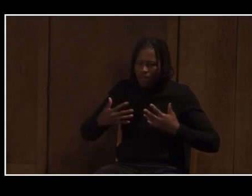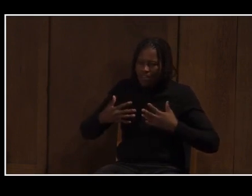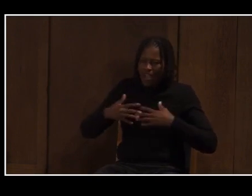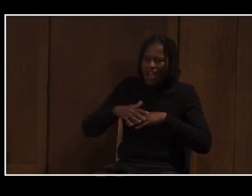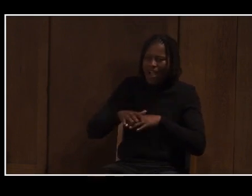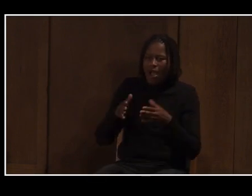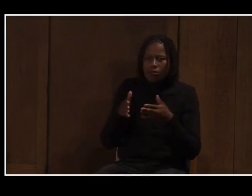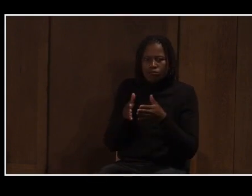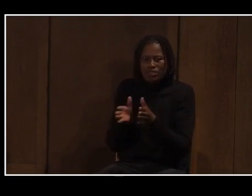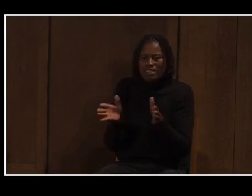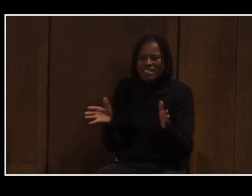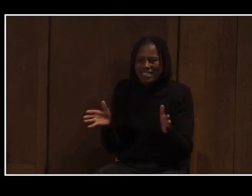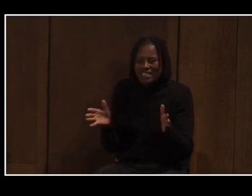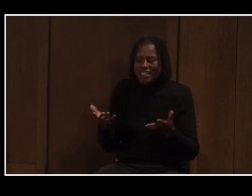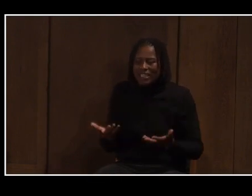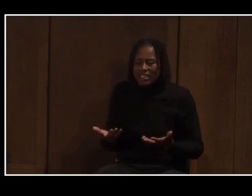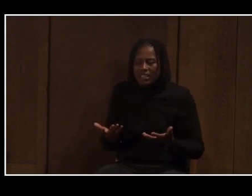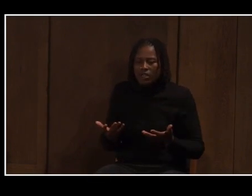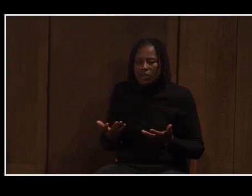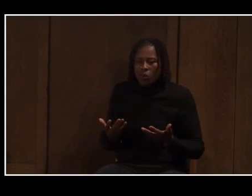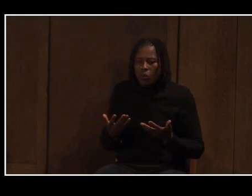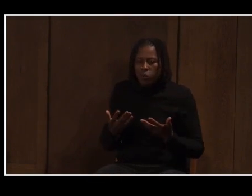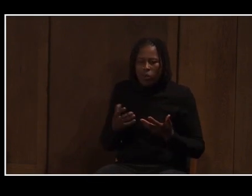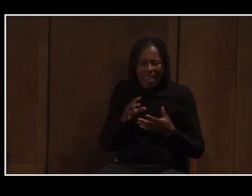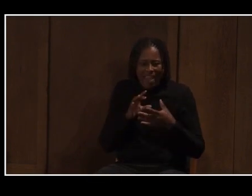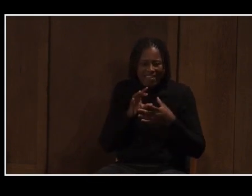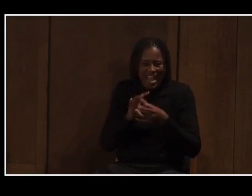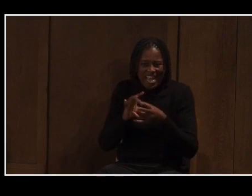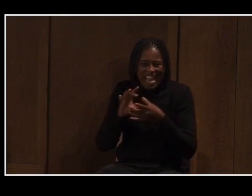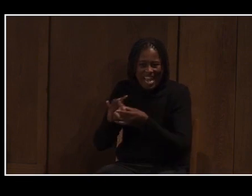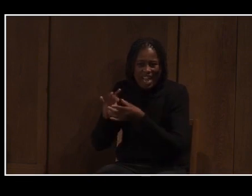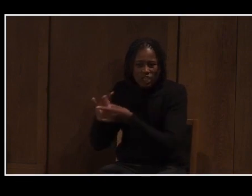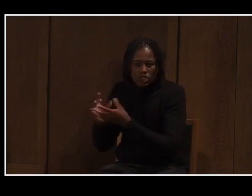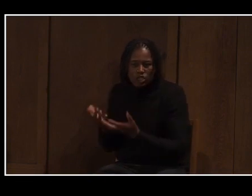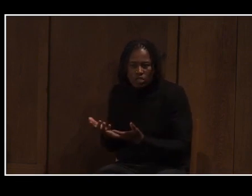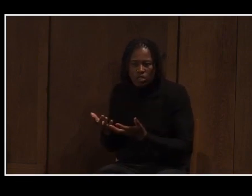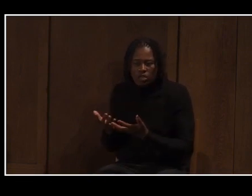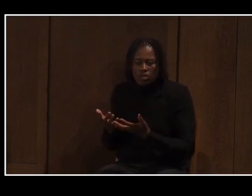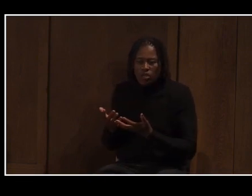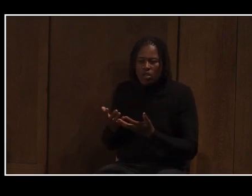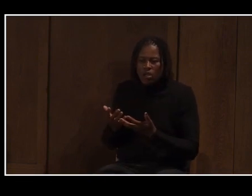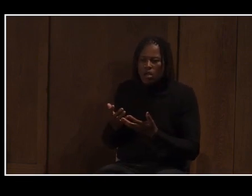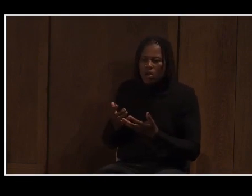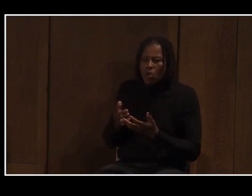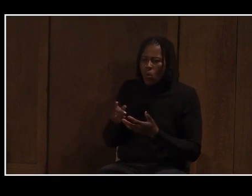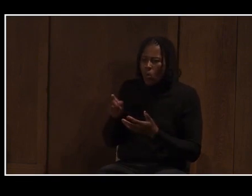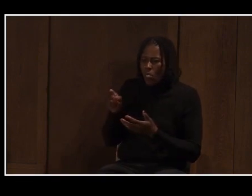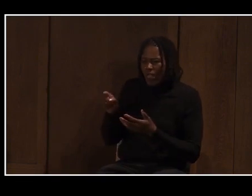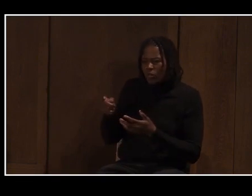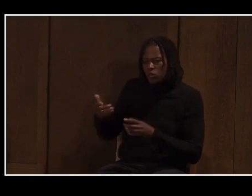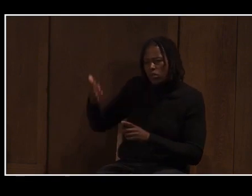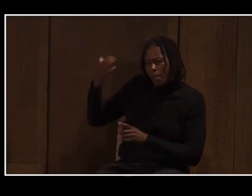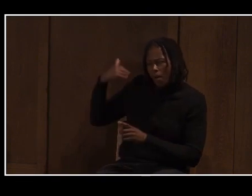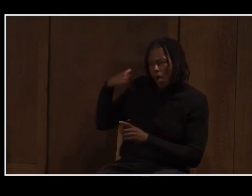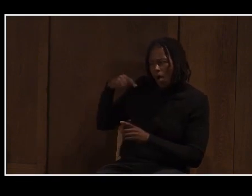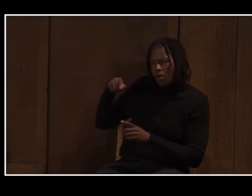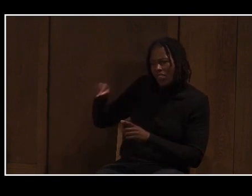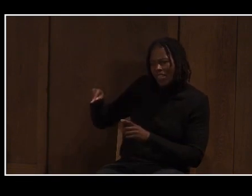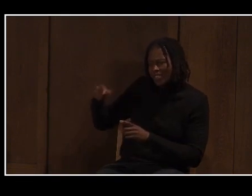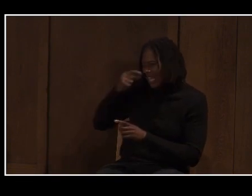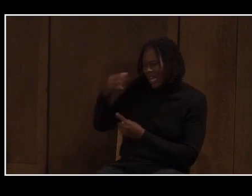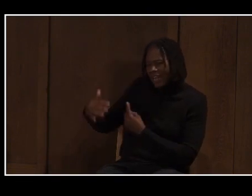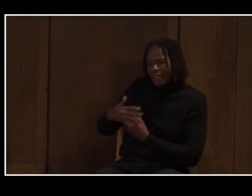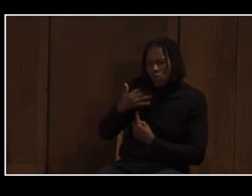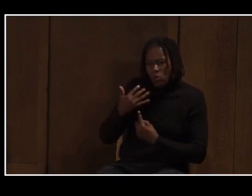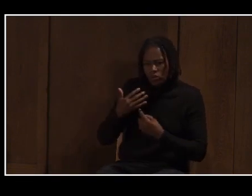allows us to take what was and say, how do I bring this into the now? And how do I